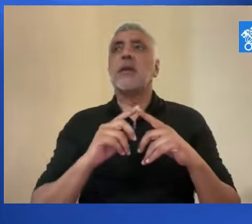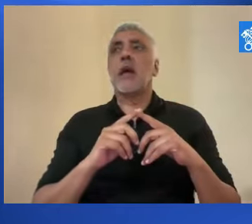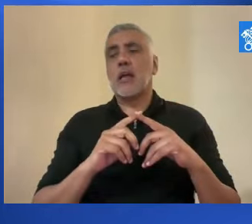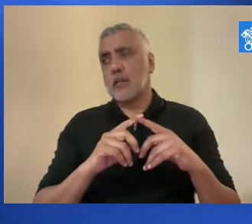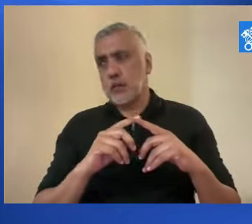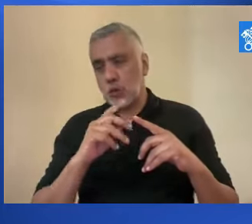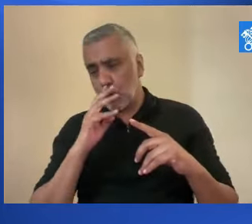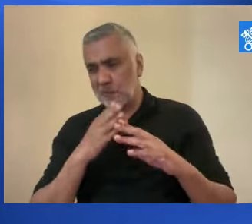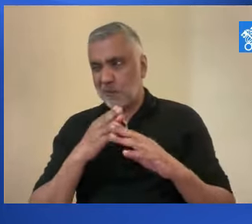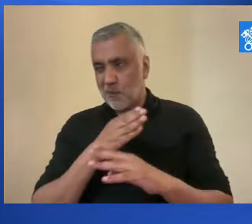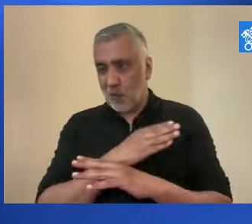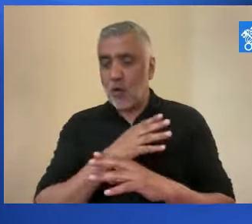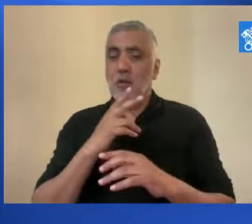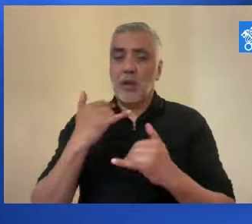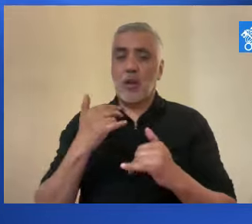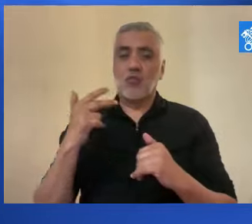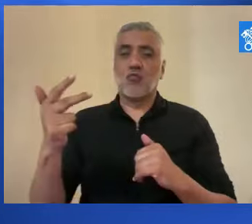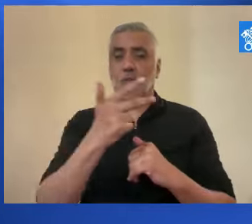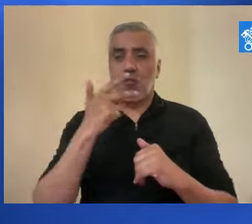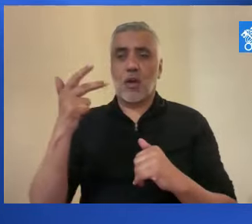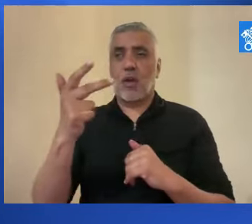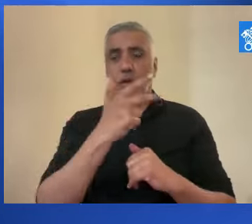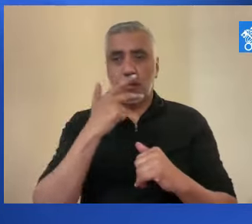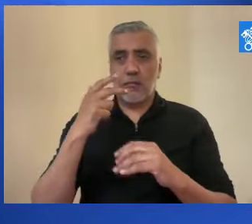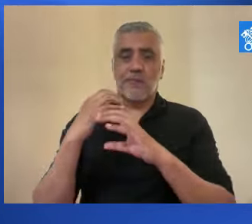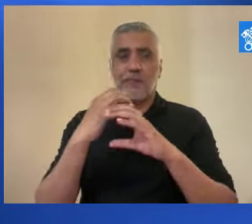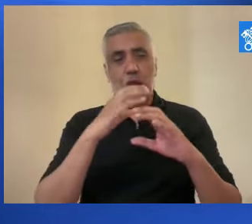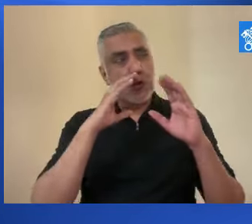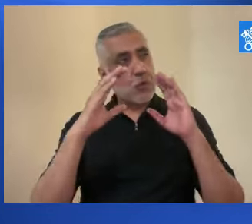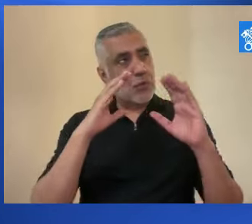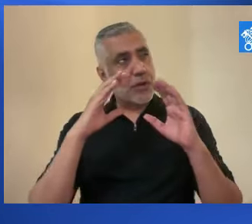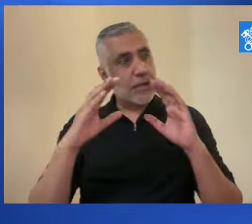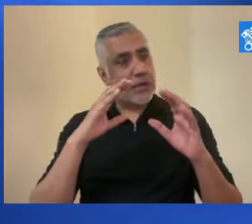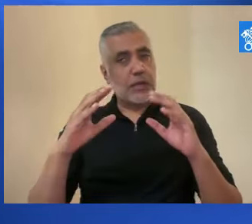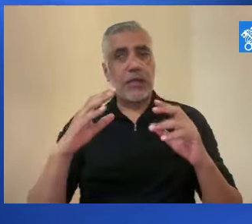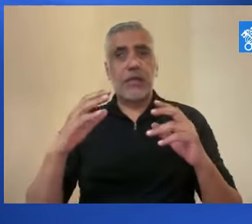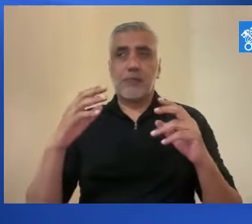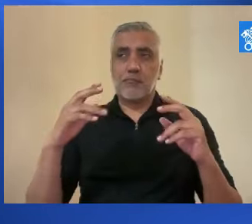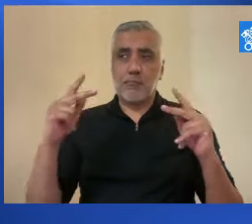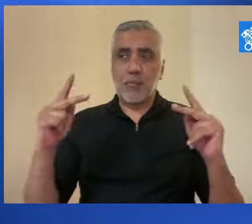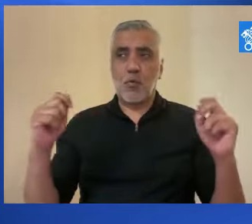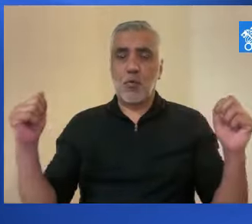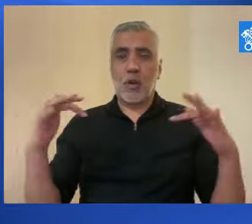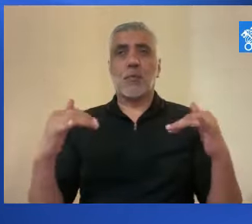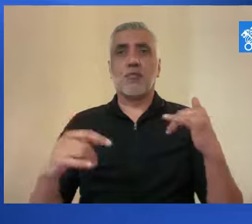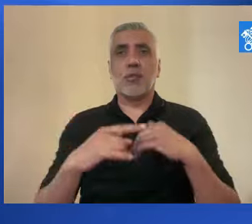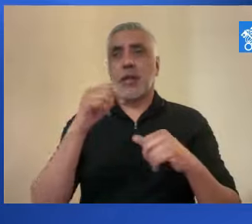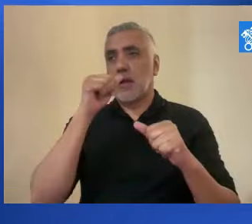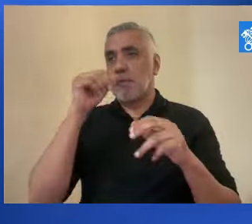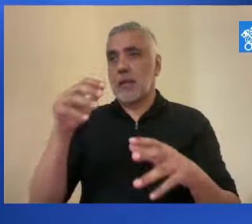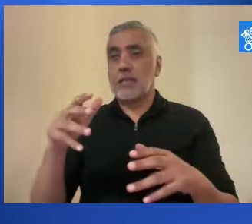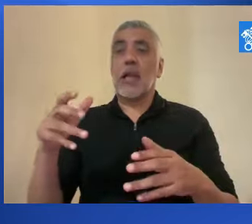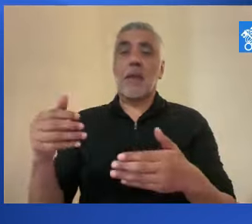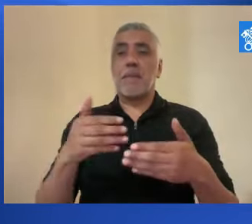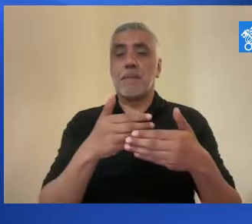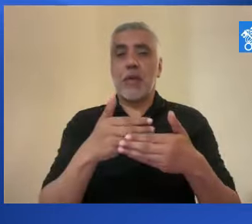Mobile, greeting some of the pilgrims that have come today, blessing some babies, waving. And he's now headed up towards that podium